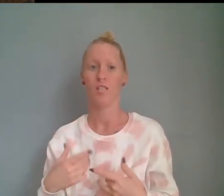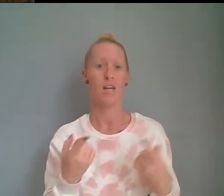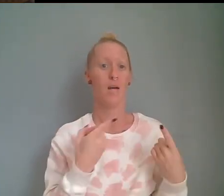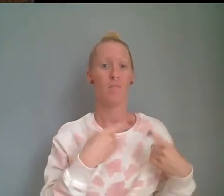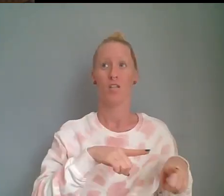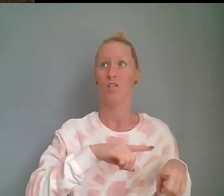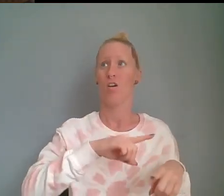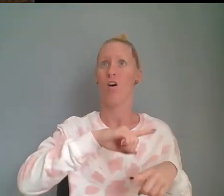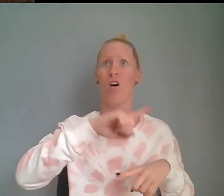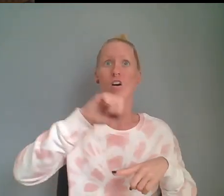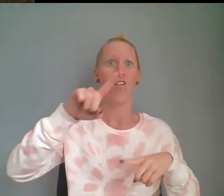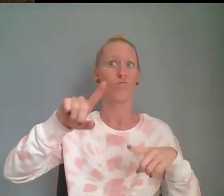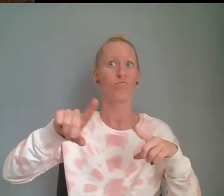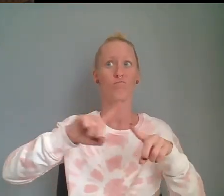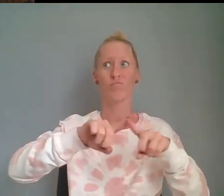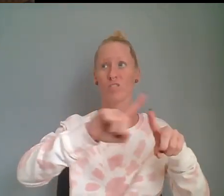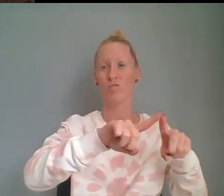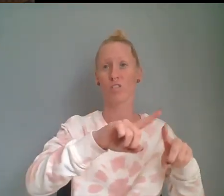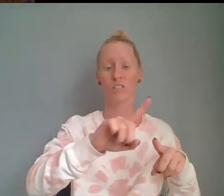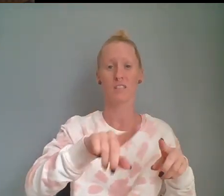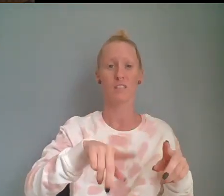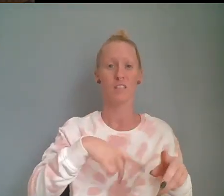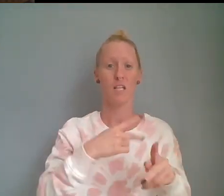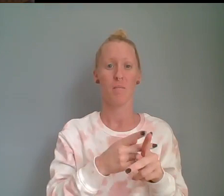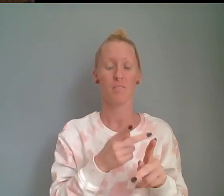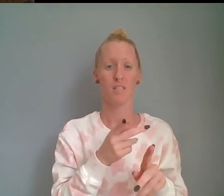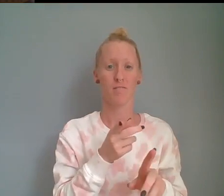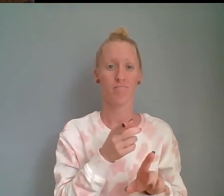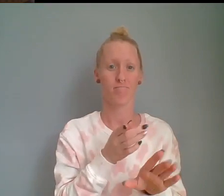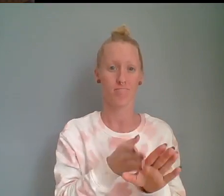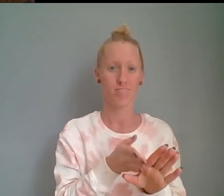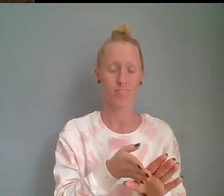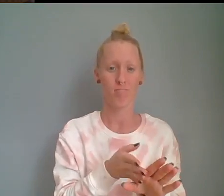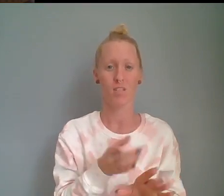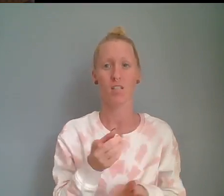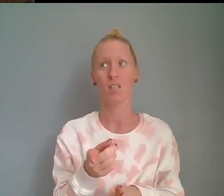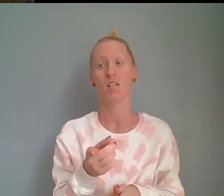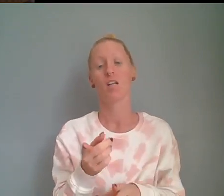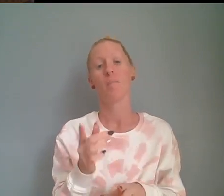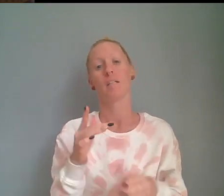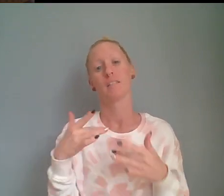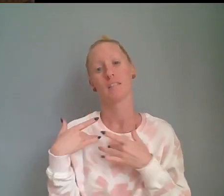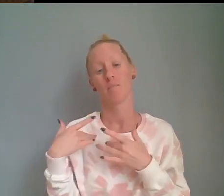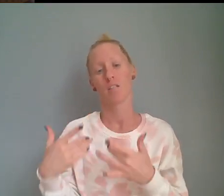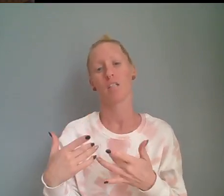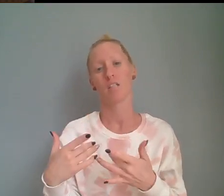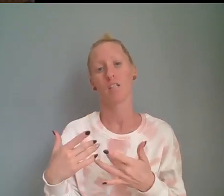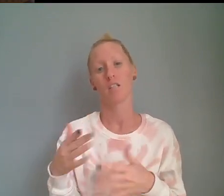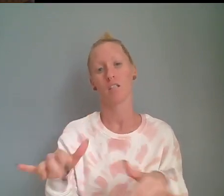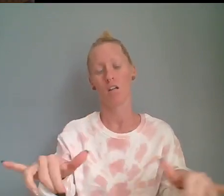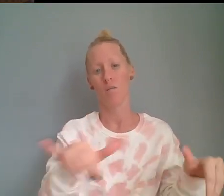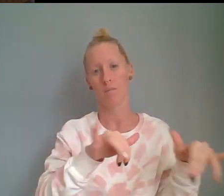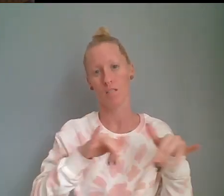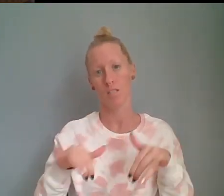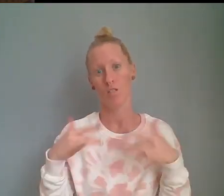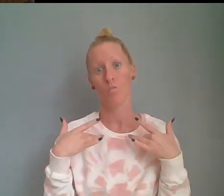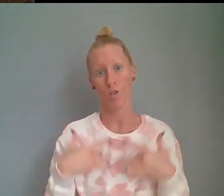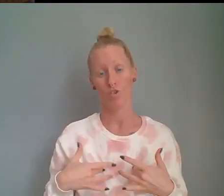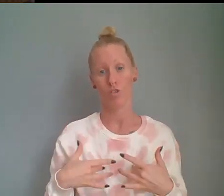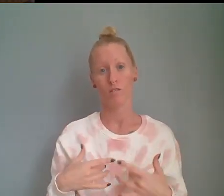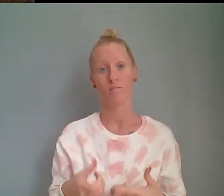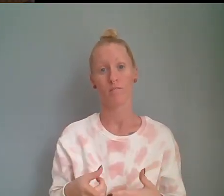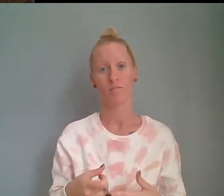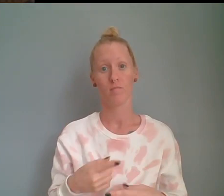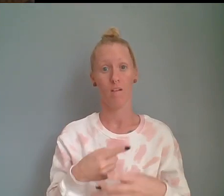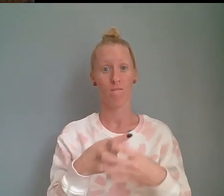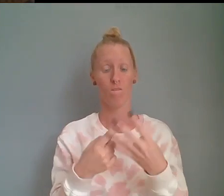all types of psychopathology, but they're particularly common in depression. So you have to have at least 4 of